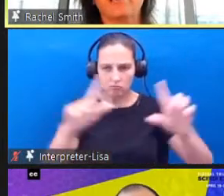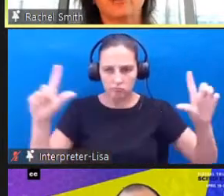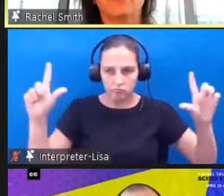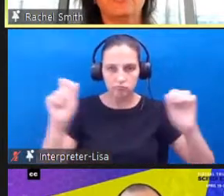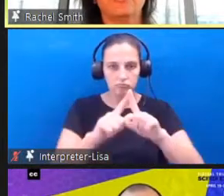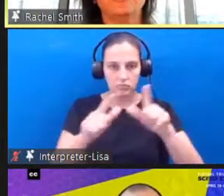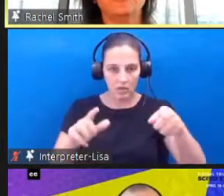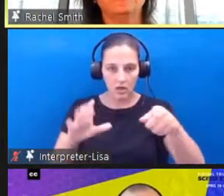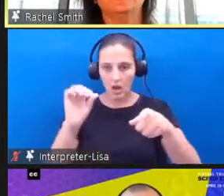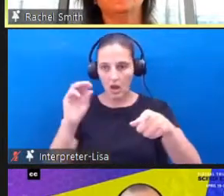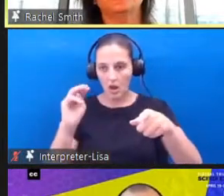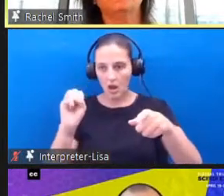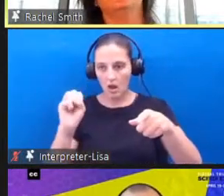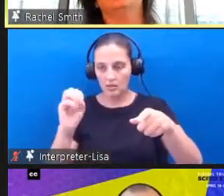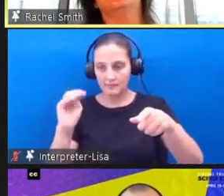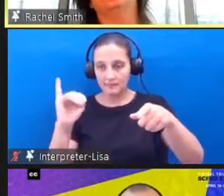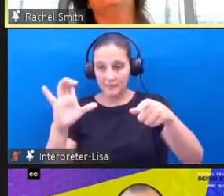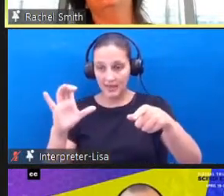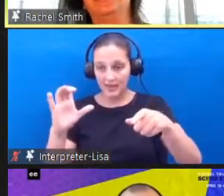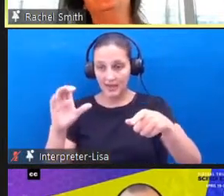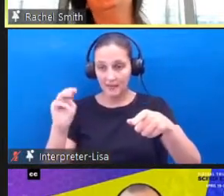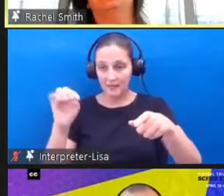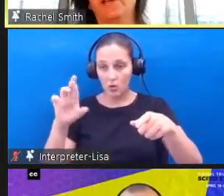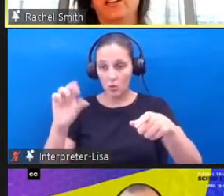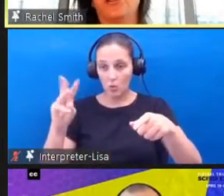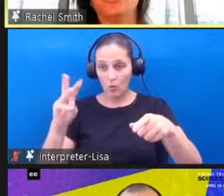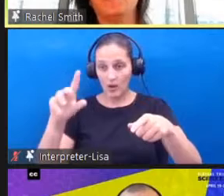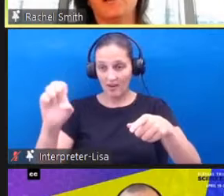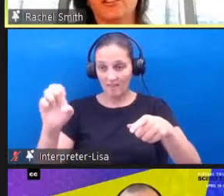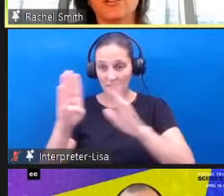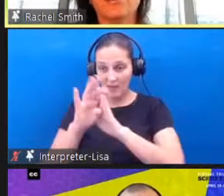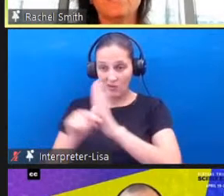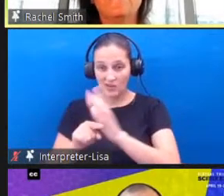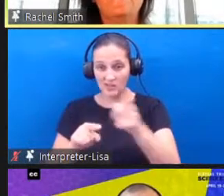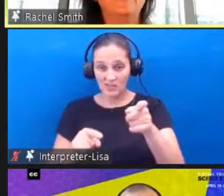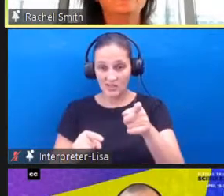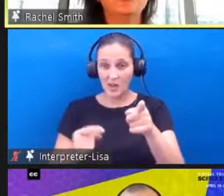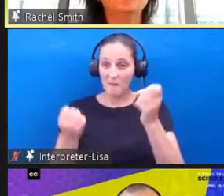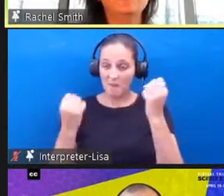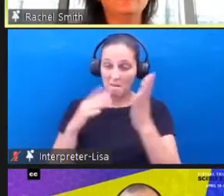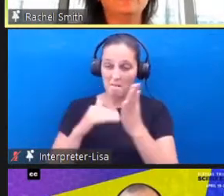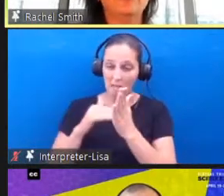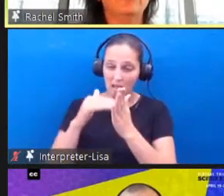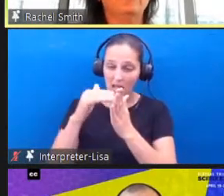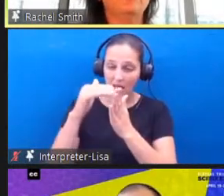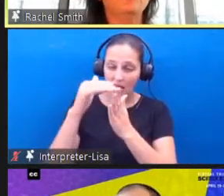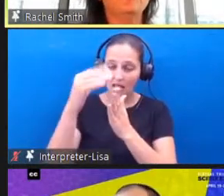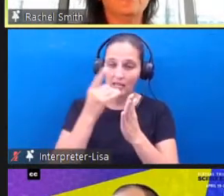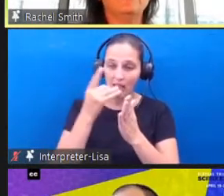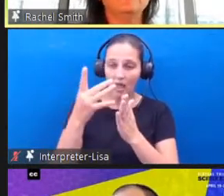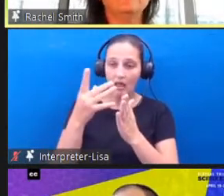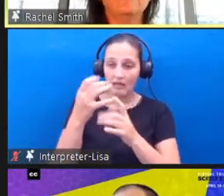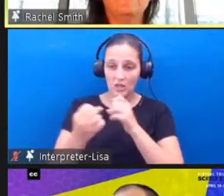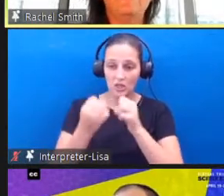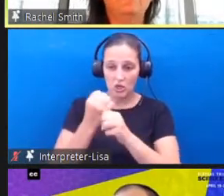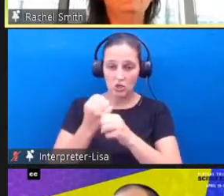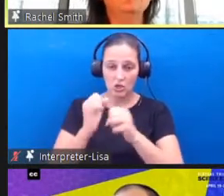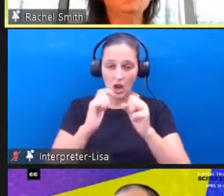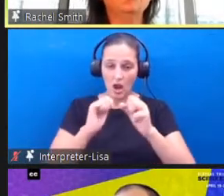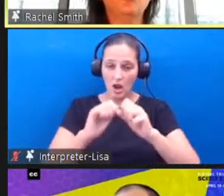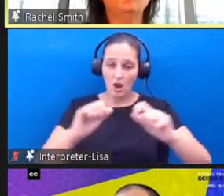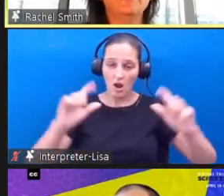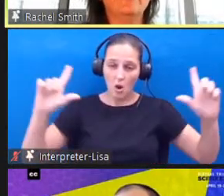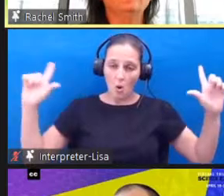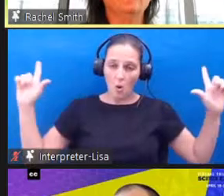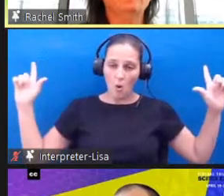microwave background, by the way. So this is 13.77 billion light years beyond Earth. I just zoomed out there in a few seconds. So you